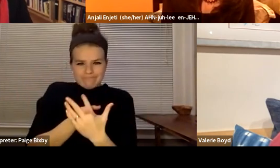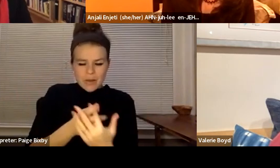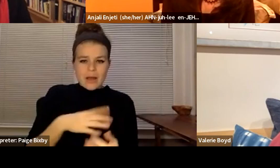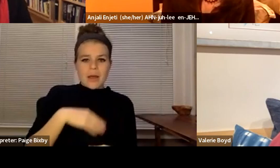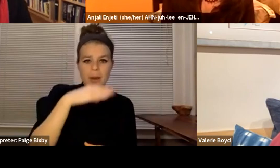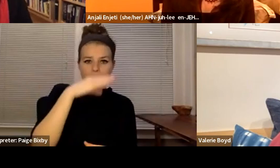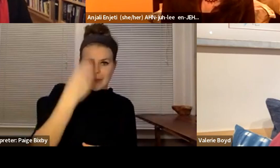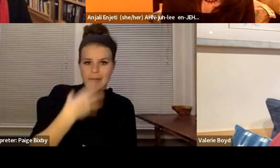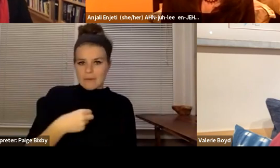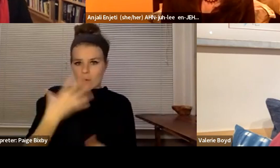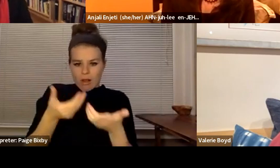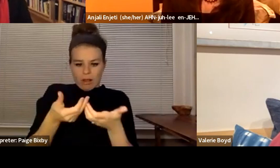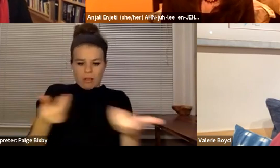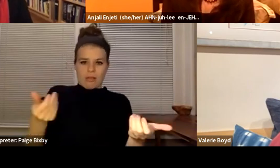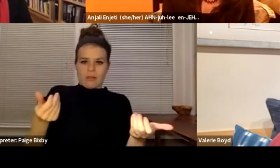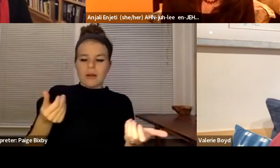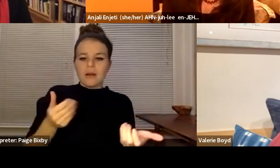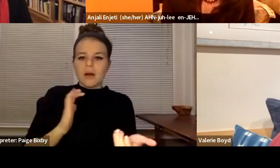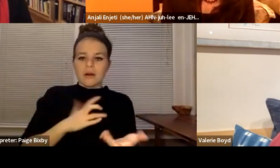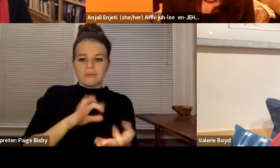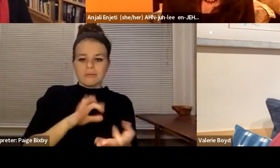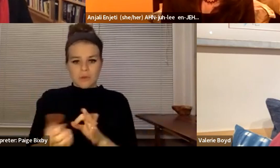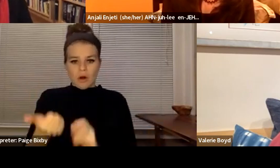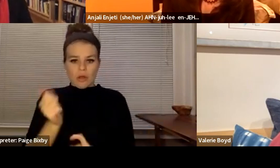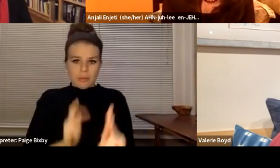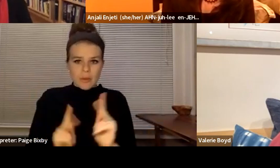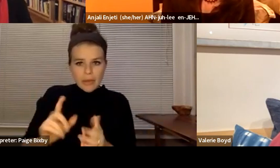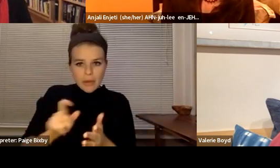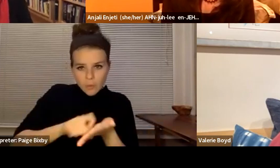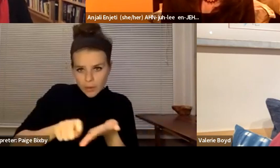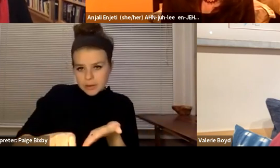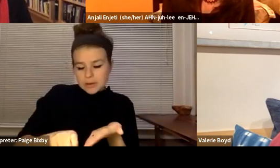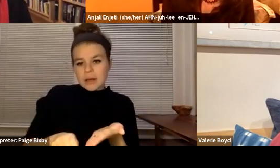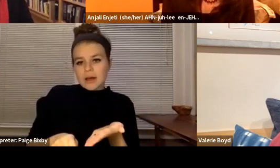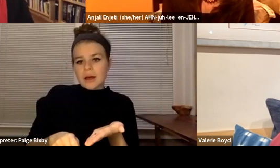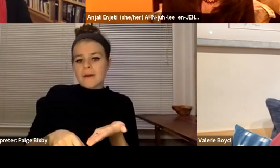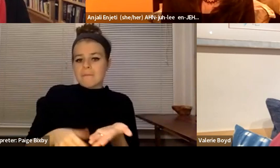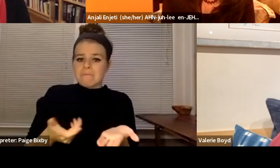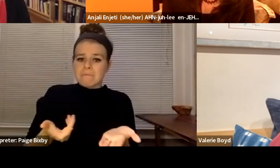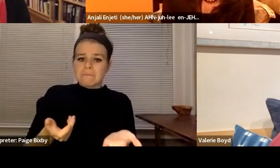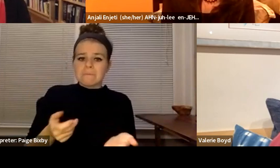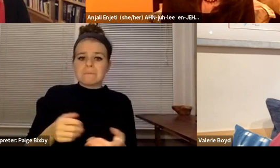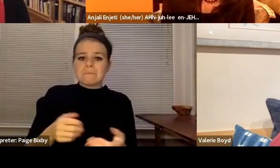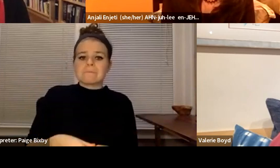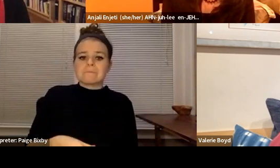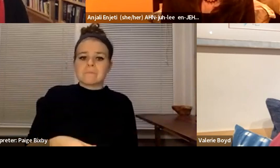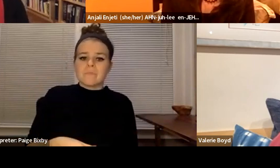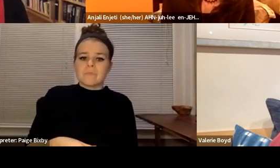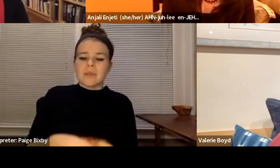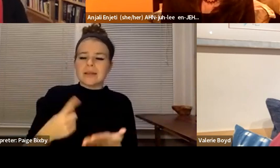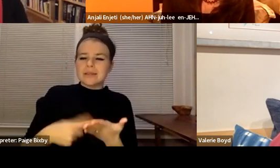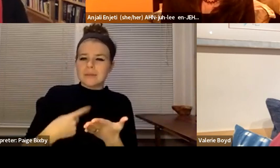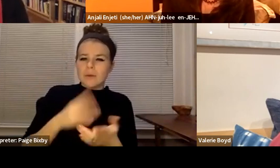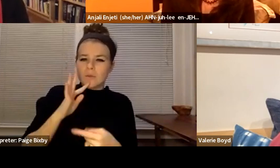our writing and in our interpretation of others' writings. And we do so by discussing, and sometimes we talk about